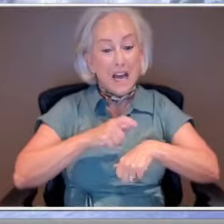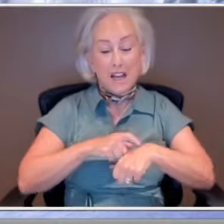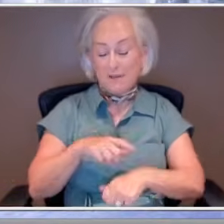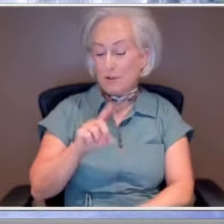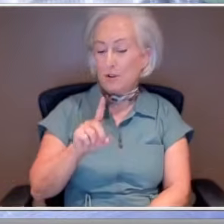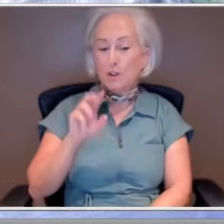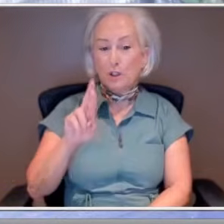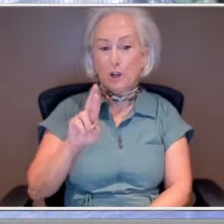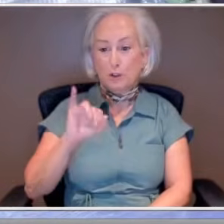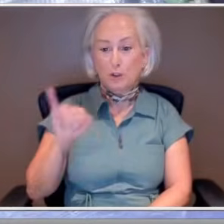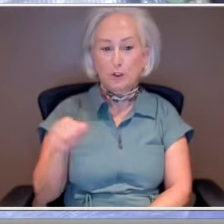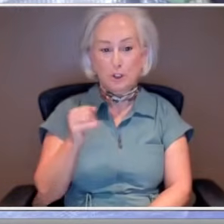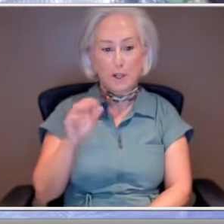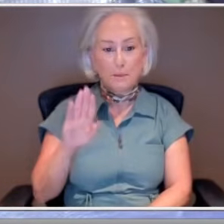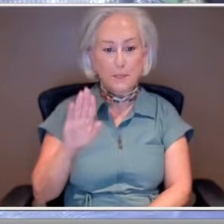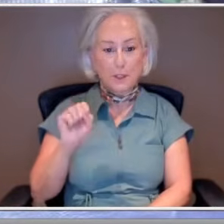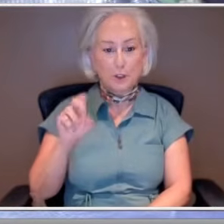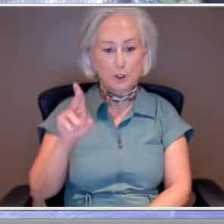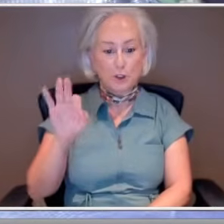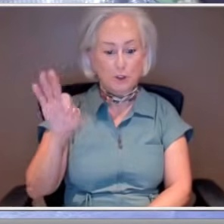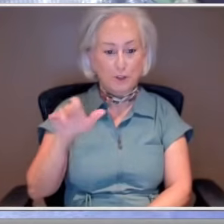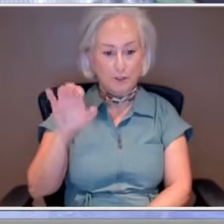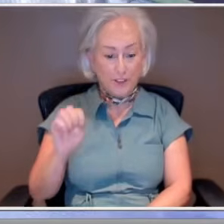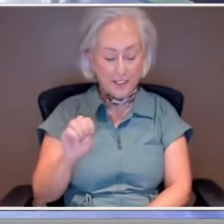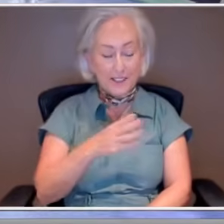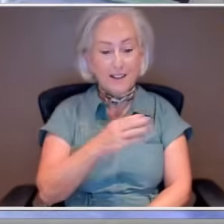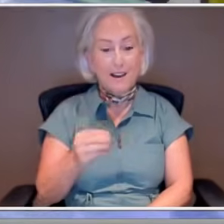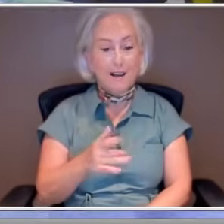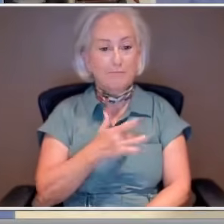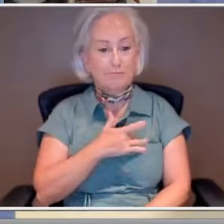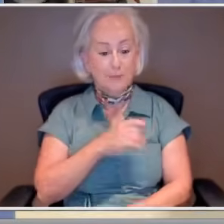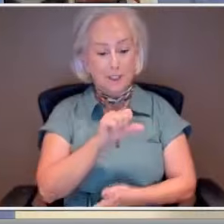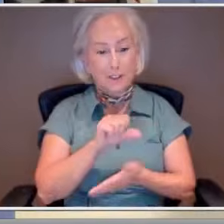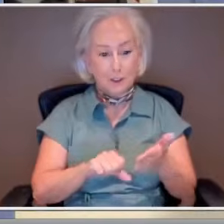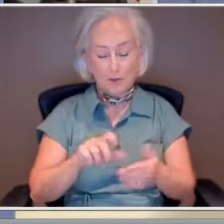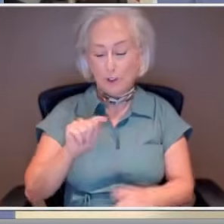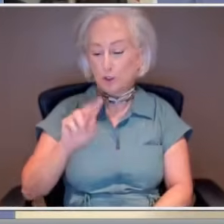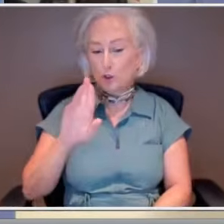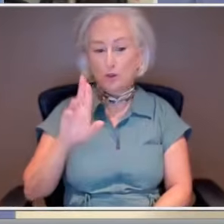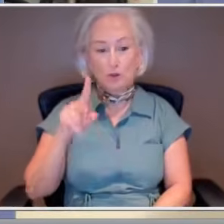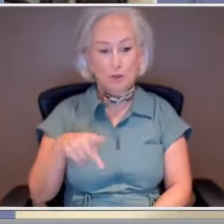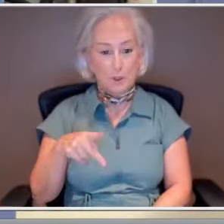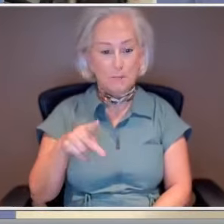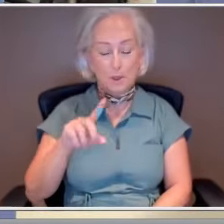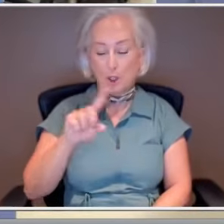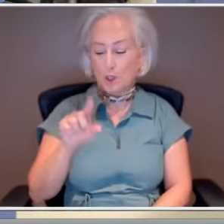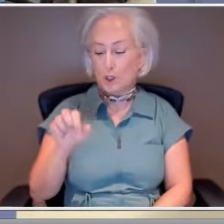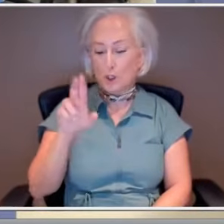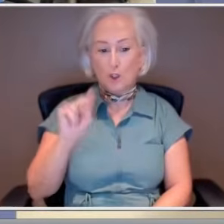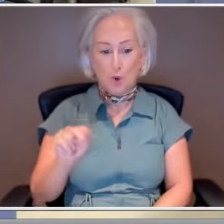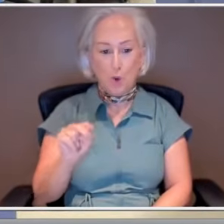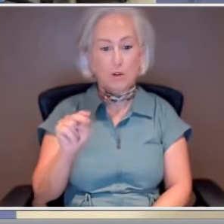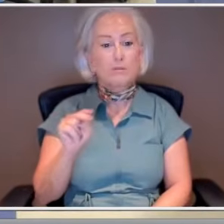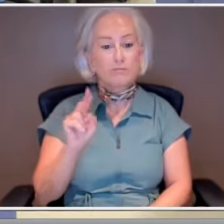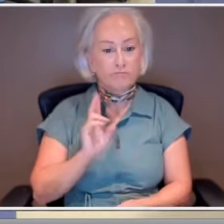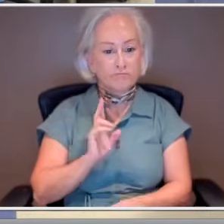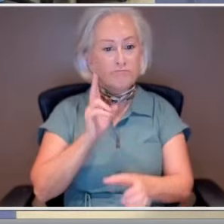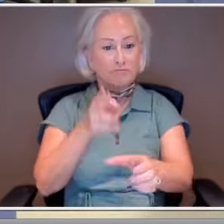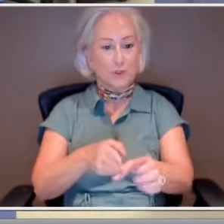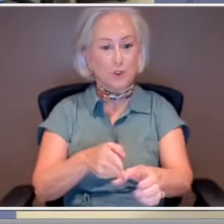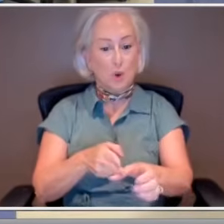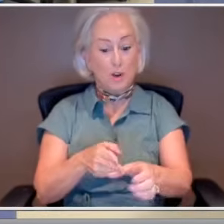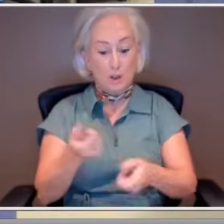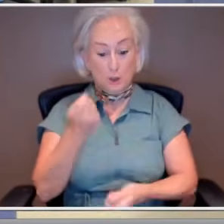Surface, and cardiothoracic surgeon, Dr. Trip Zorn, to step in. They'll be replacing an artificial heart valve that Keith